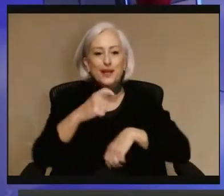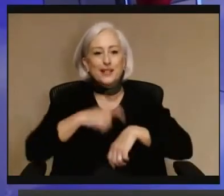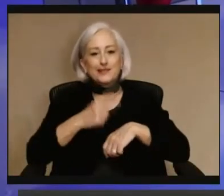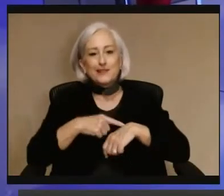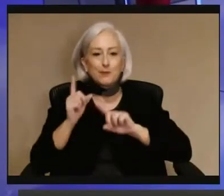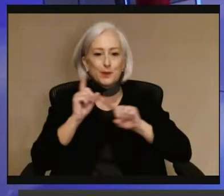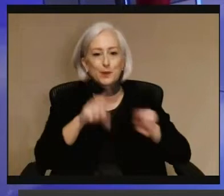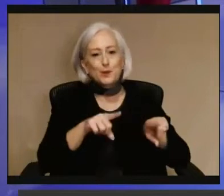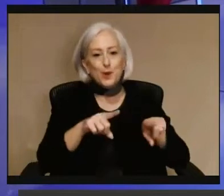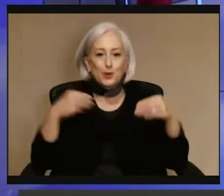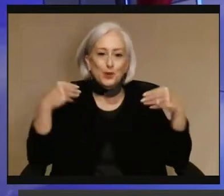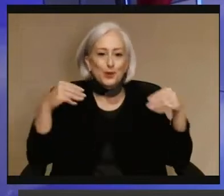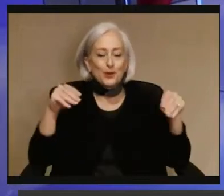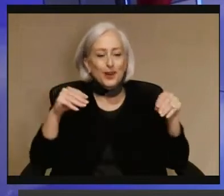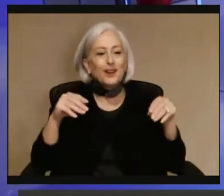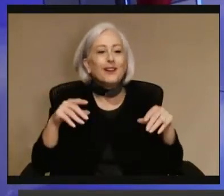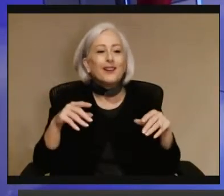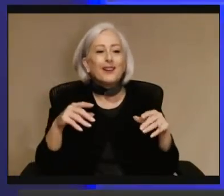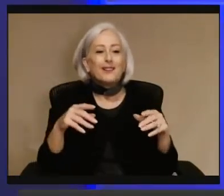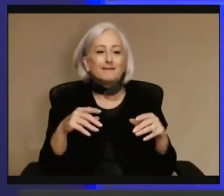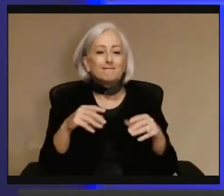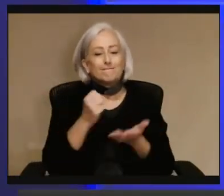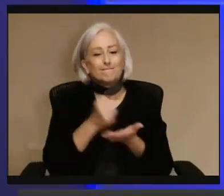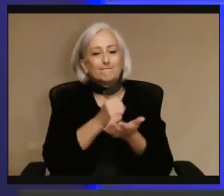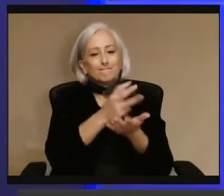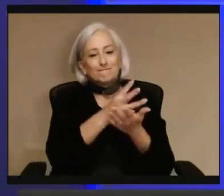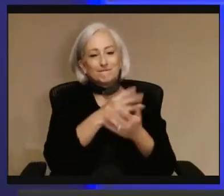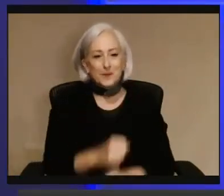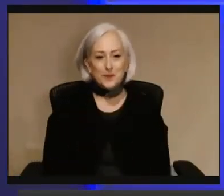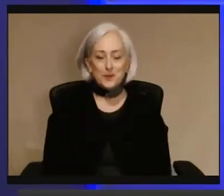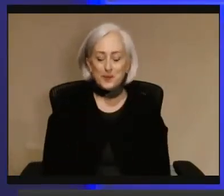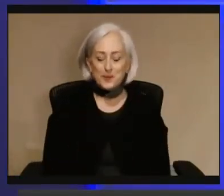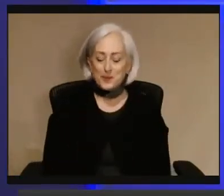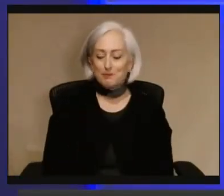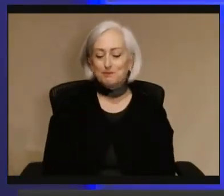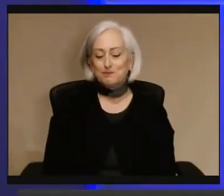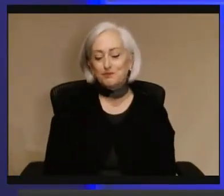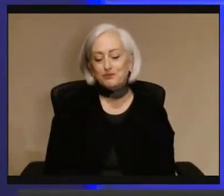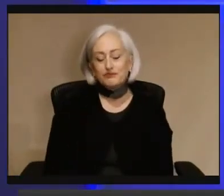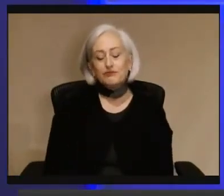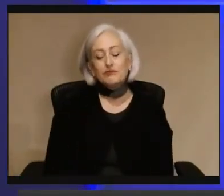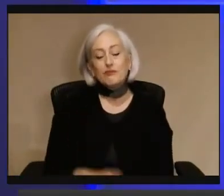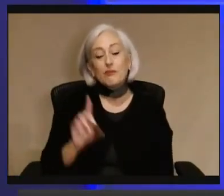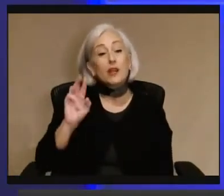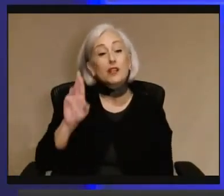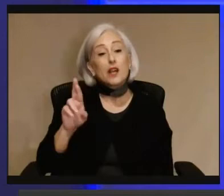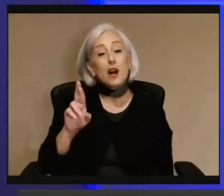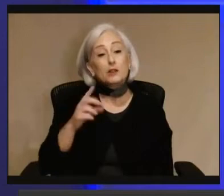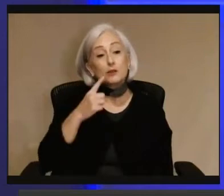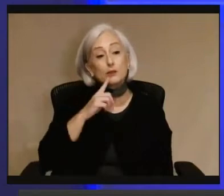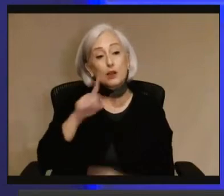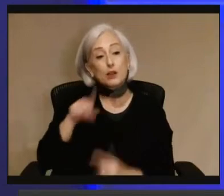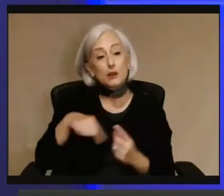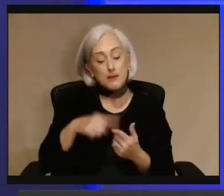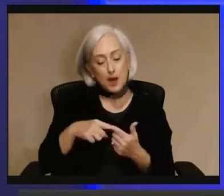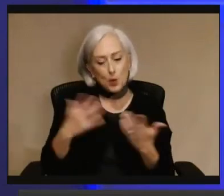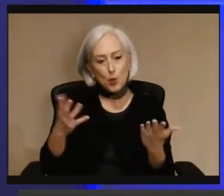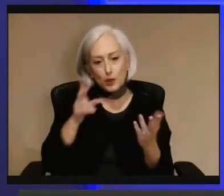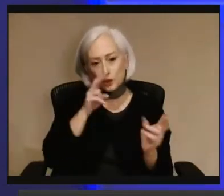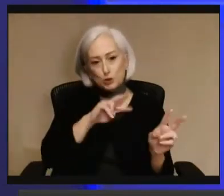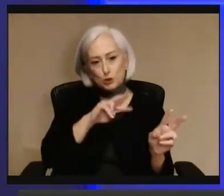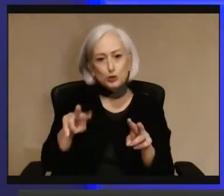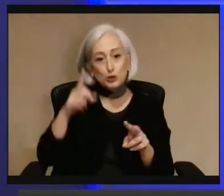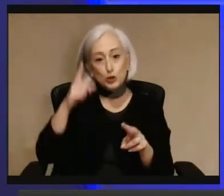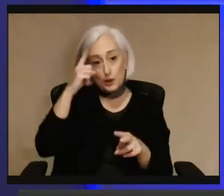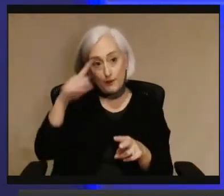Nawalnik is talking about all these symptoms and what to look for, my thought is what I would like to relay to everyone today is,